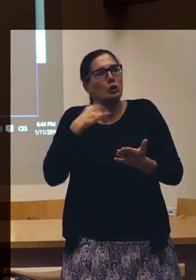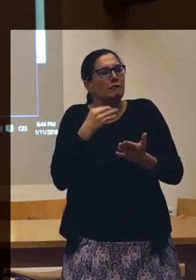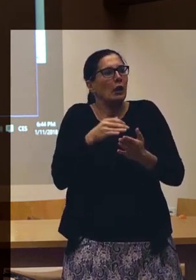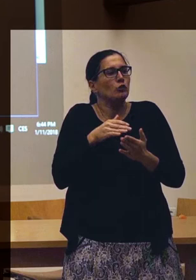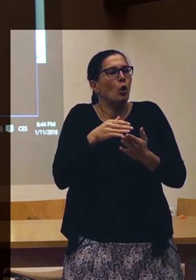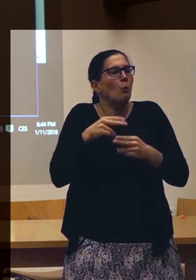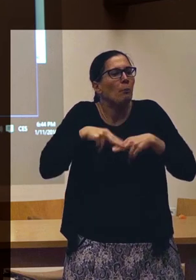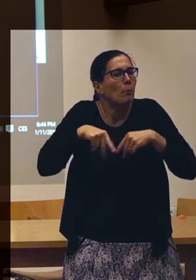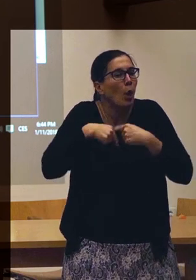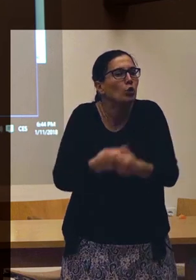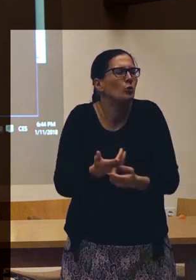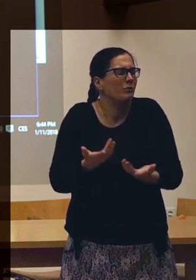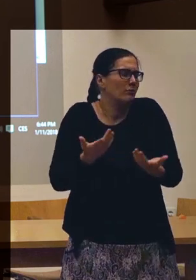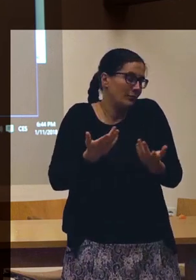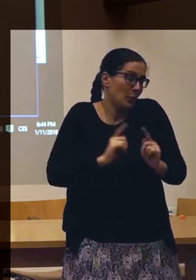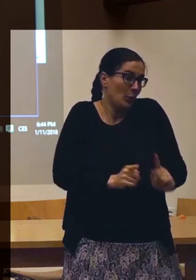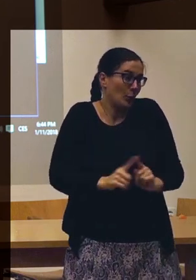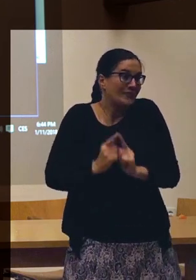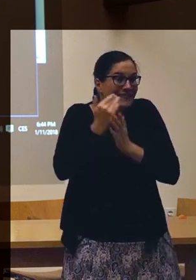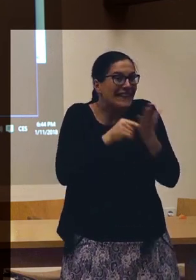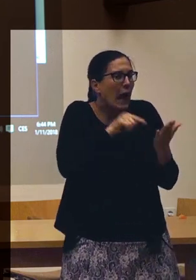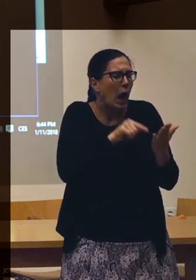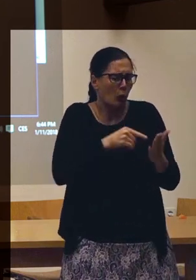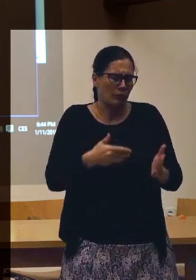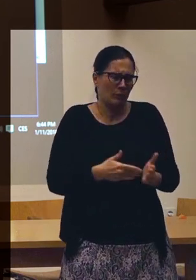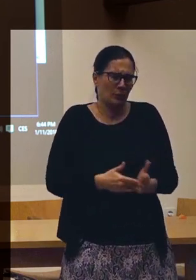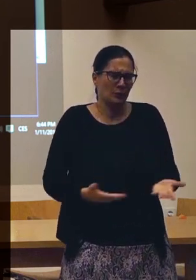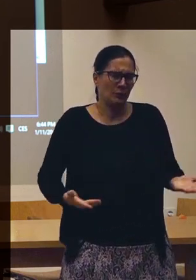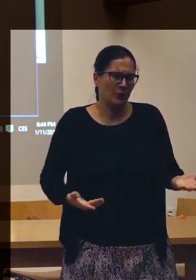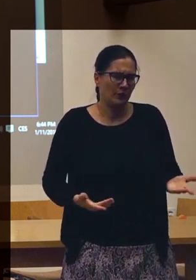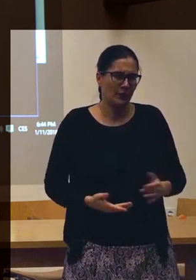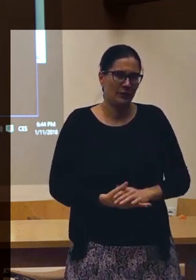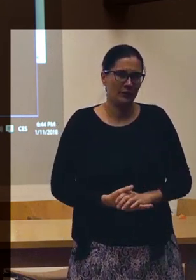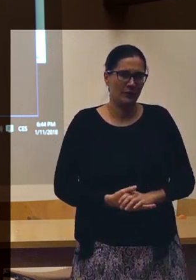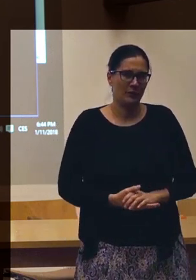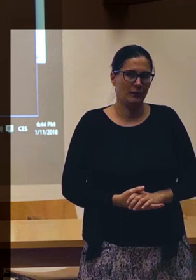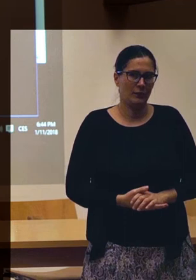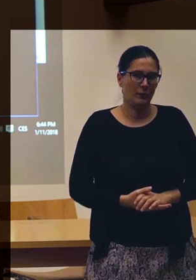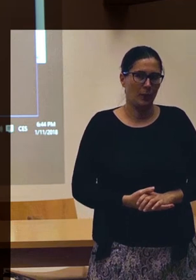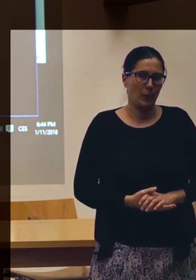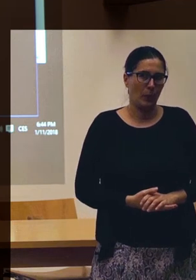this problem. So we have in this as a form of